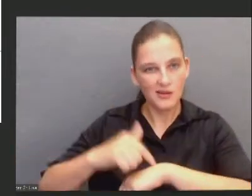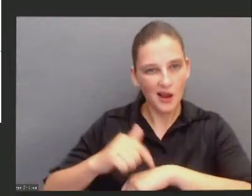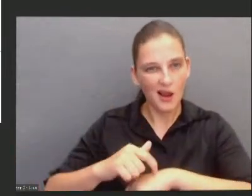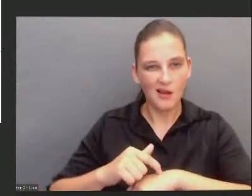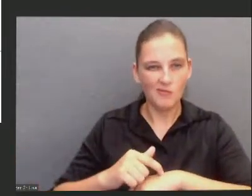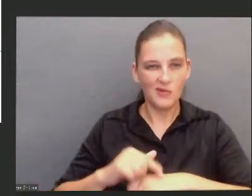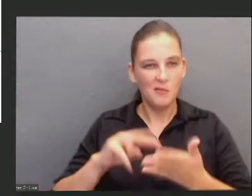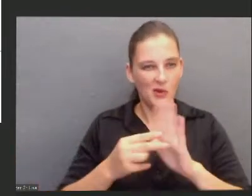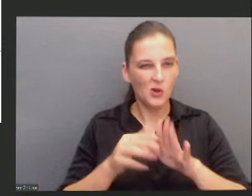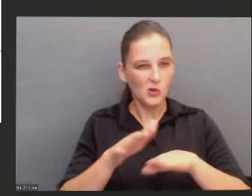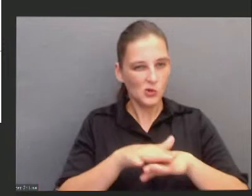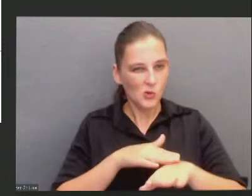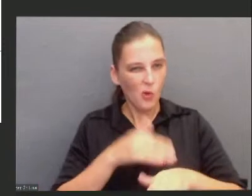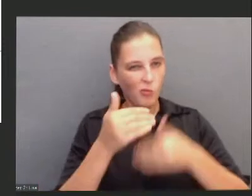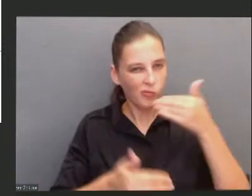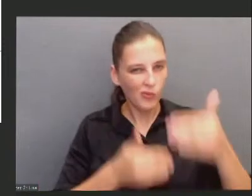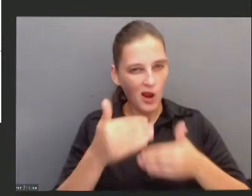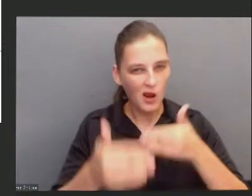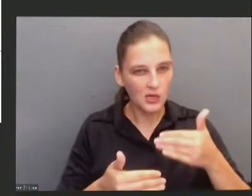elsewhere.